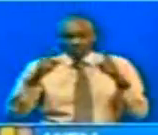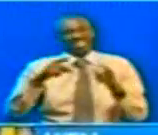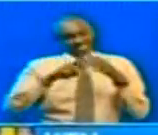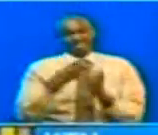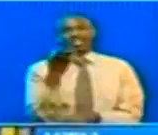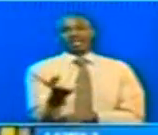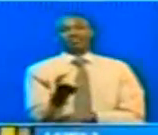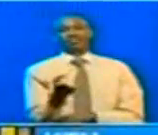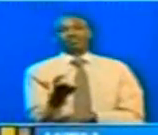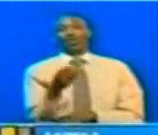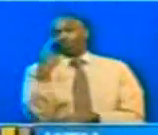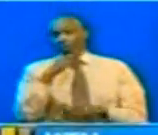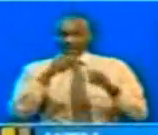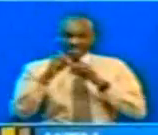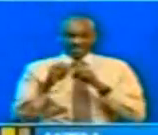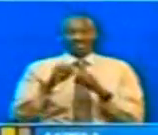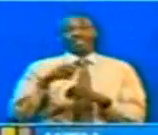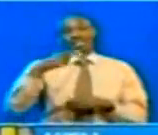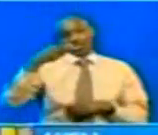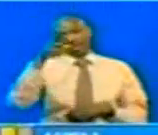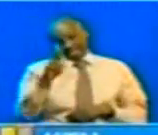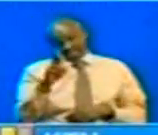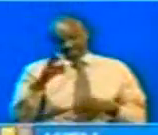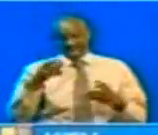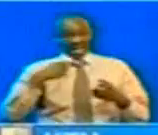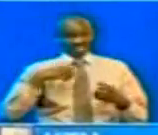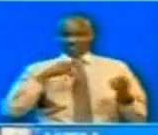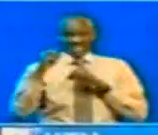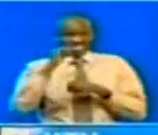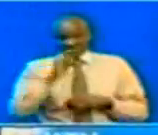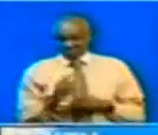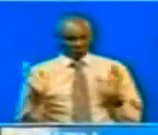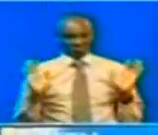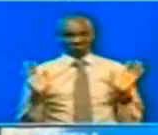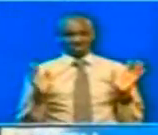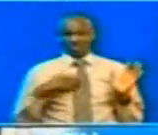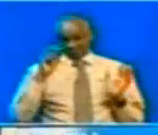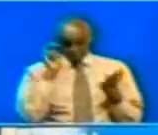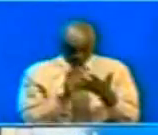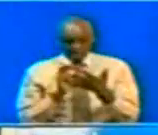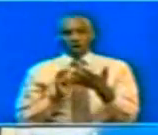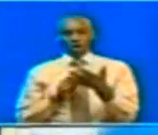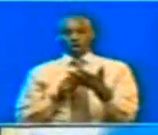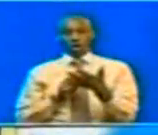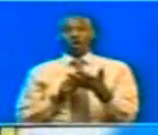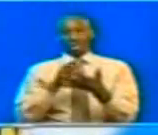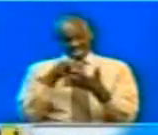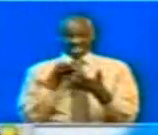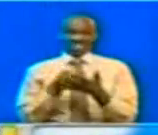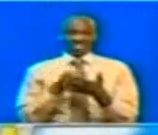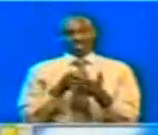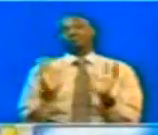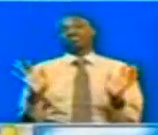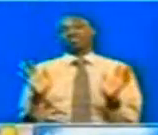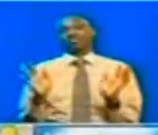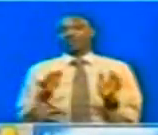is managed by our human resource officers. It's okay. not even actually managed at your right. individual level. You'll just notice that there has been a pay cut. Yes, we've taken our